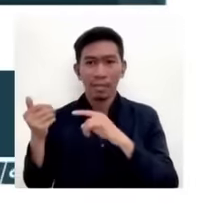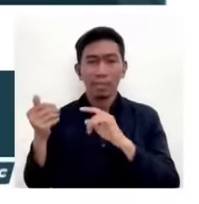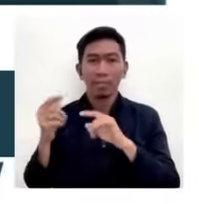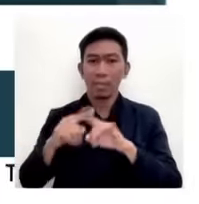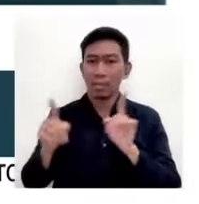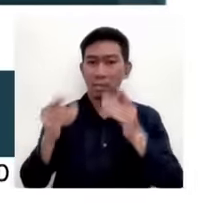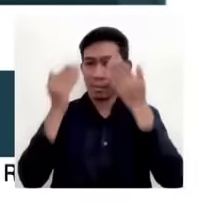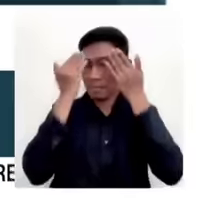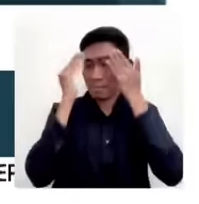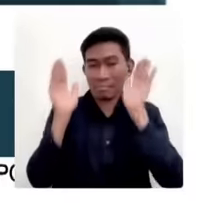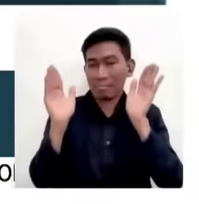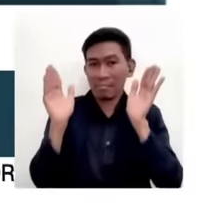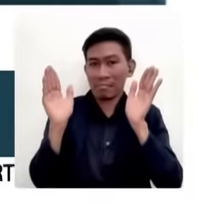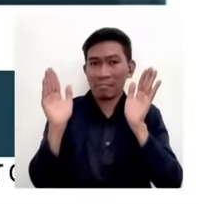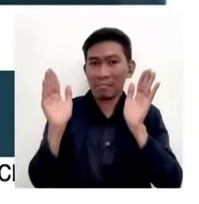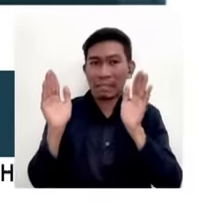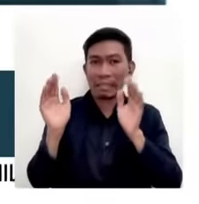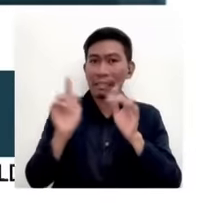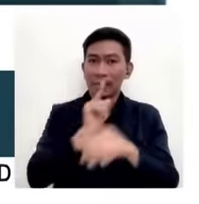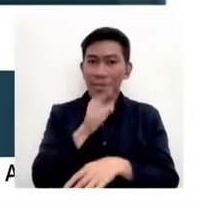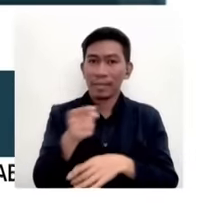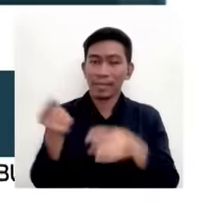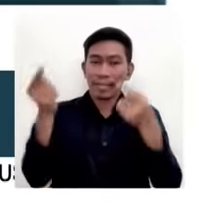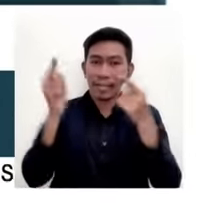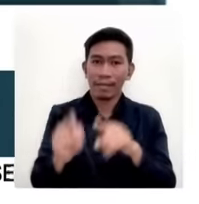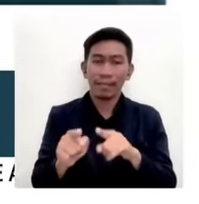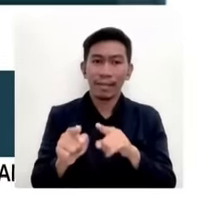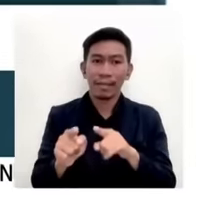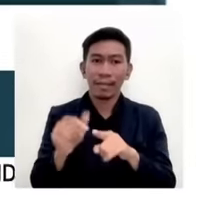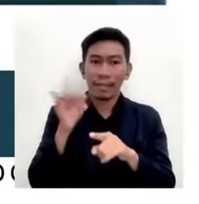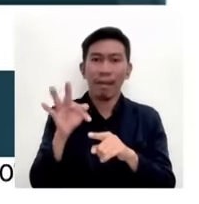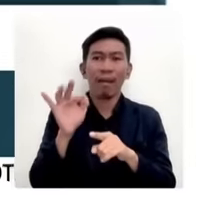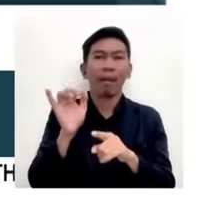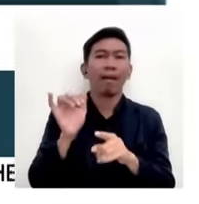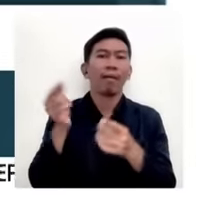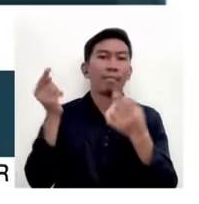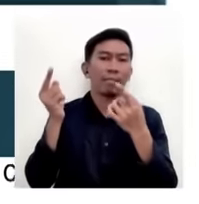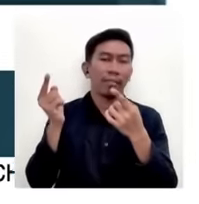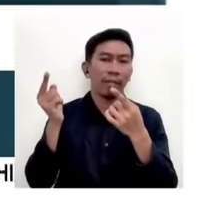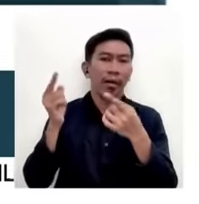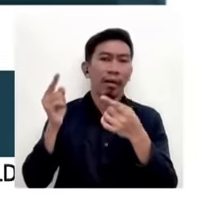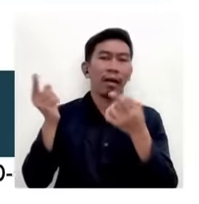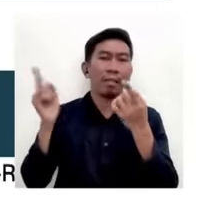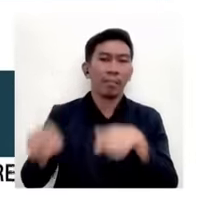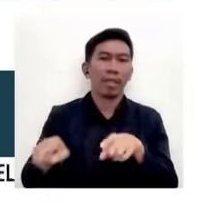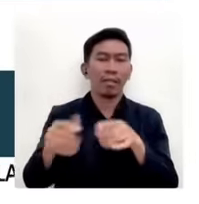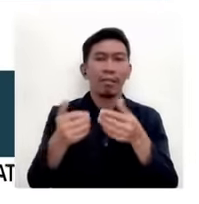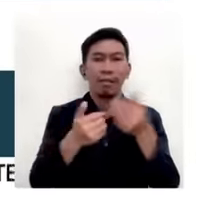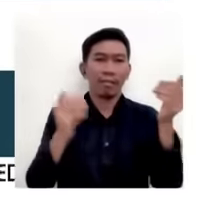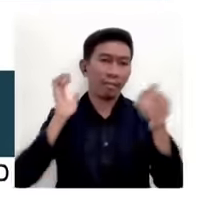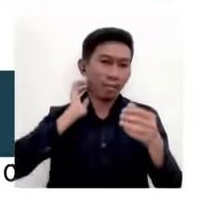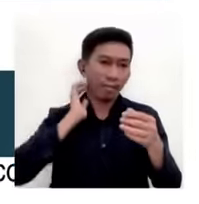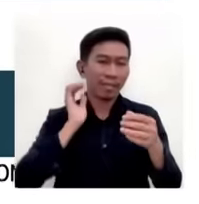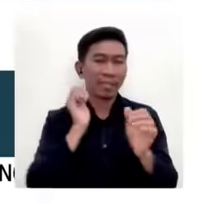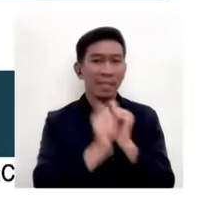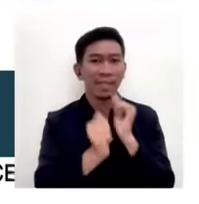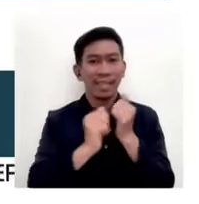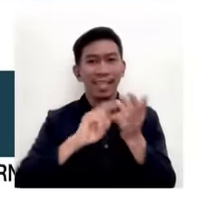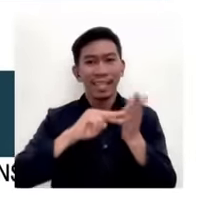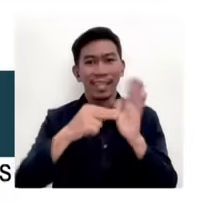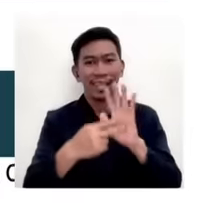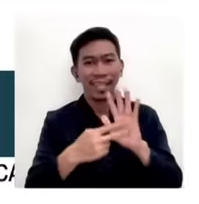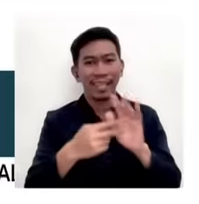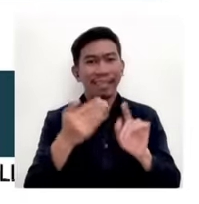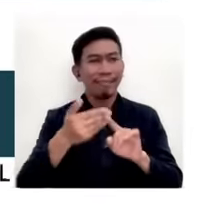know the real situation if that happened. So parang yung pinaghirapan nitong mga nakaraang